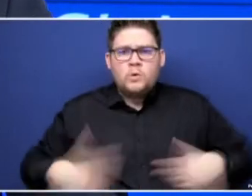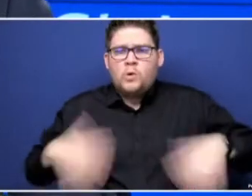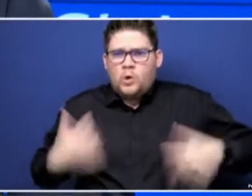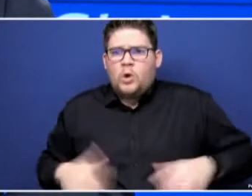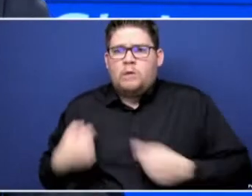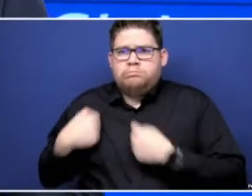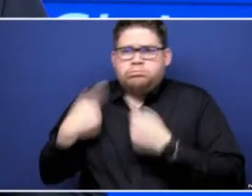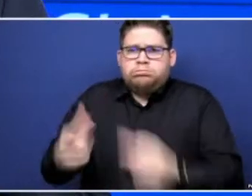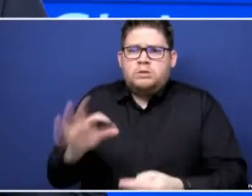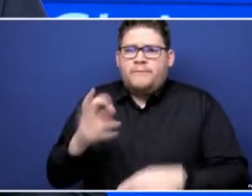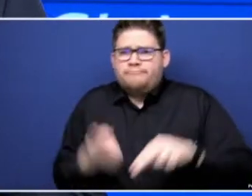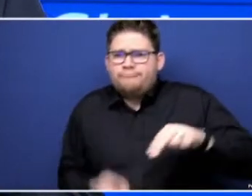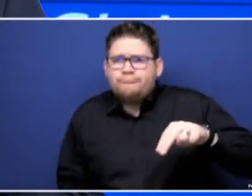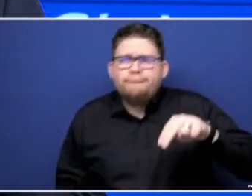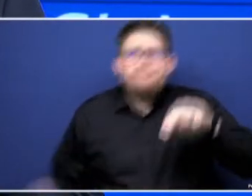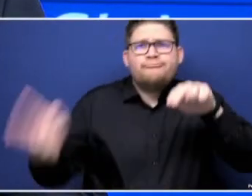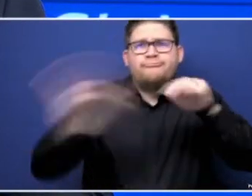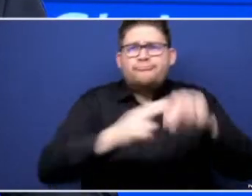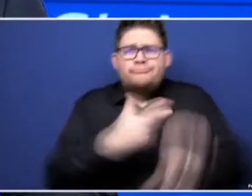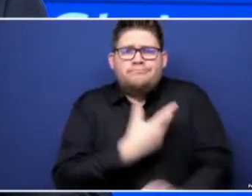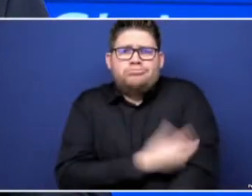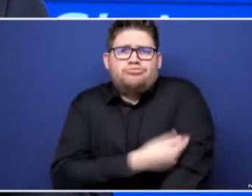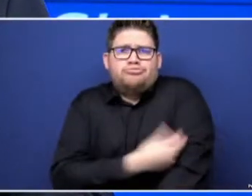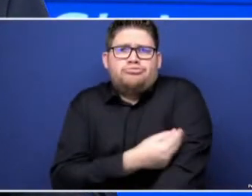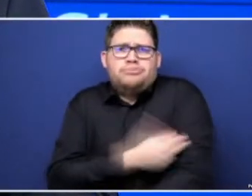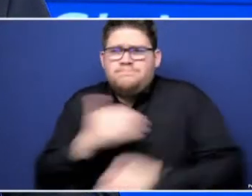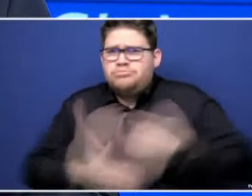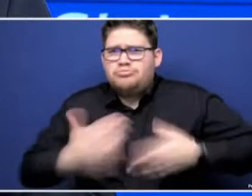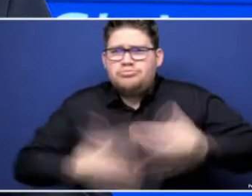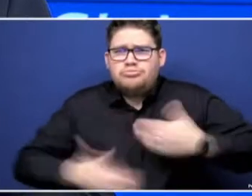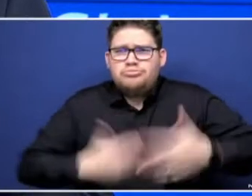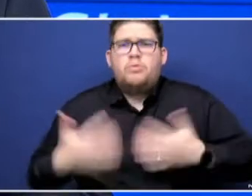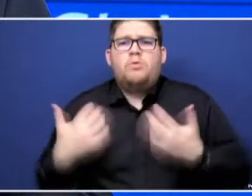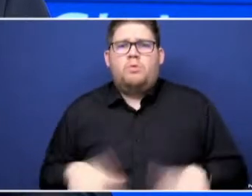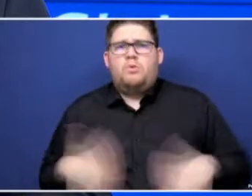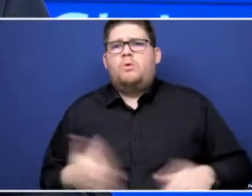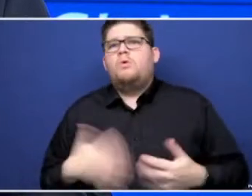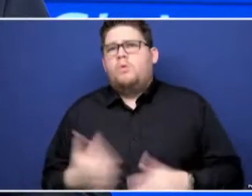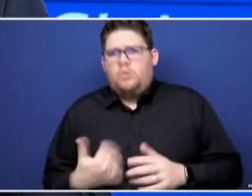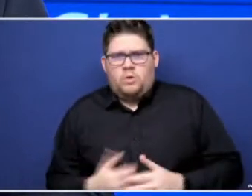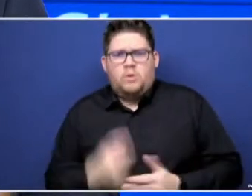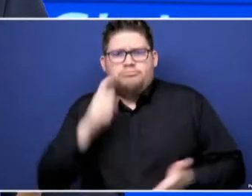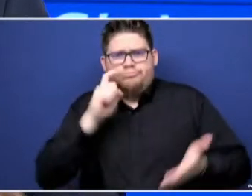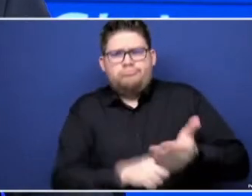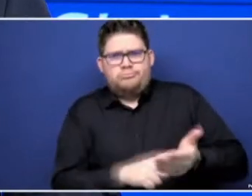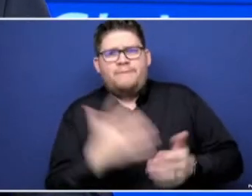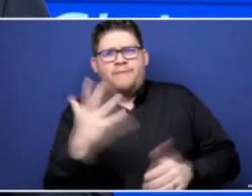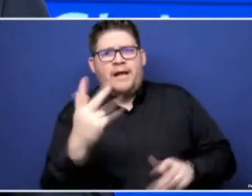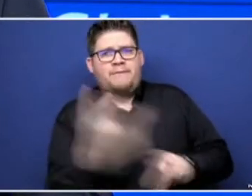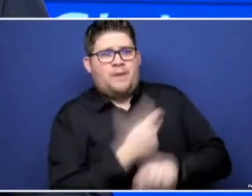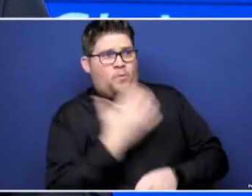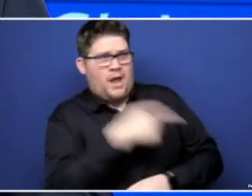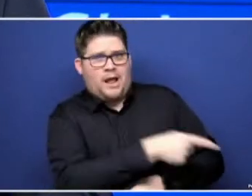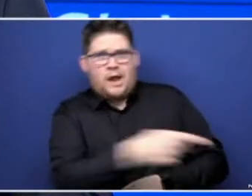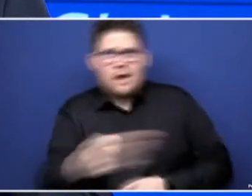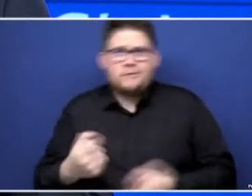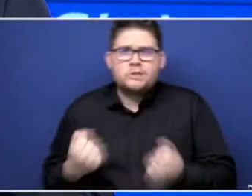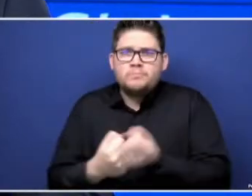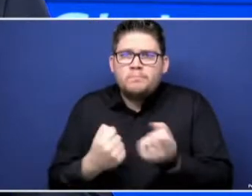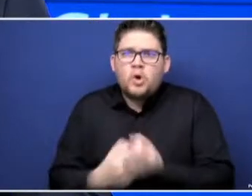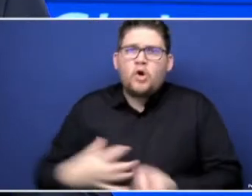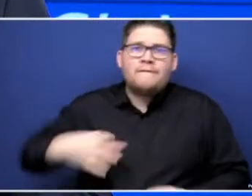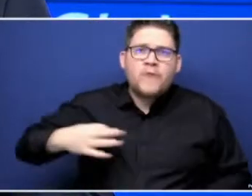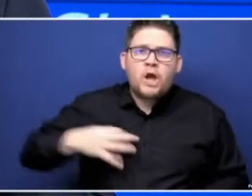just in cabinet with Minister Mark. We've talked about this issue. We've engaged with the federal government through the U.S. ambassador